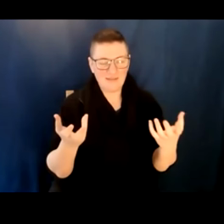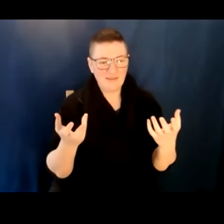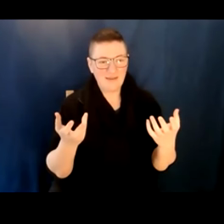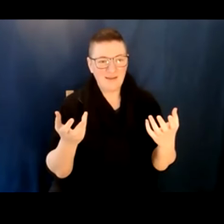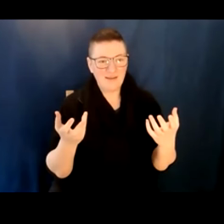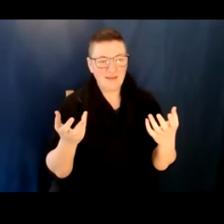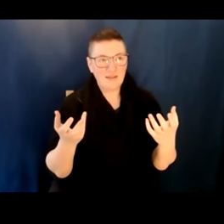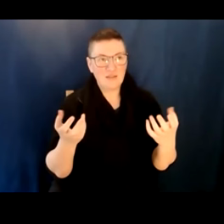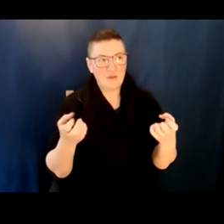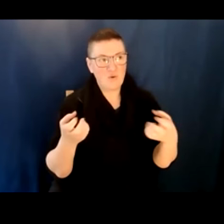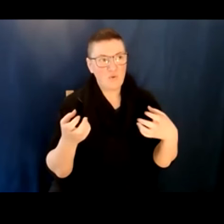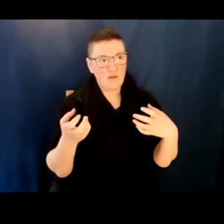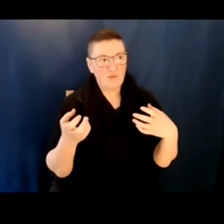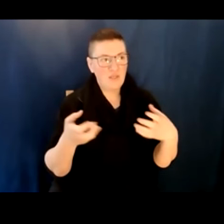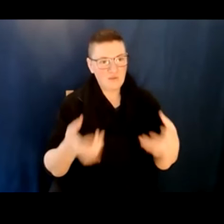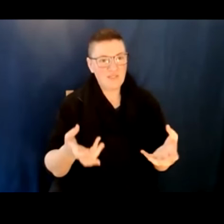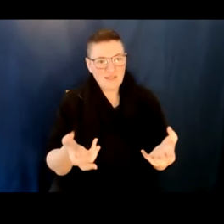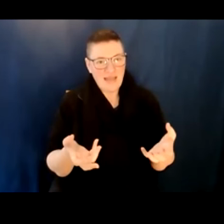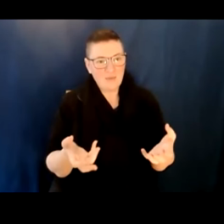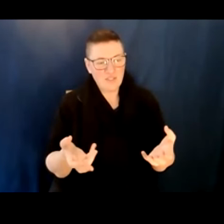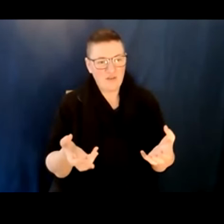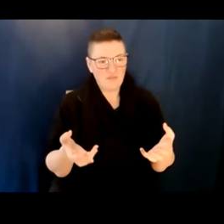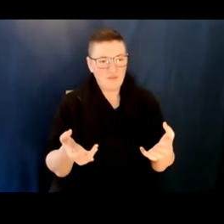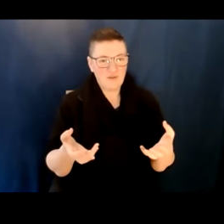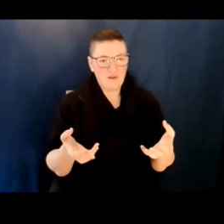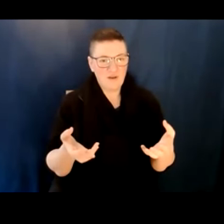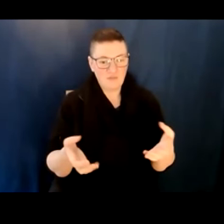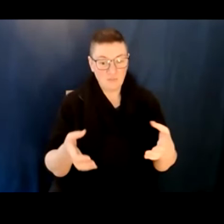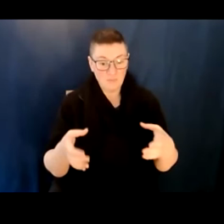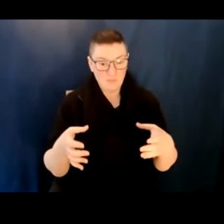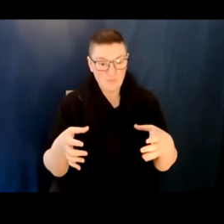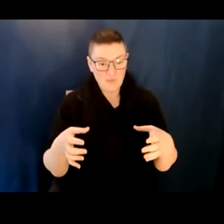conceptualize. So we use this language of